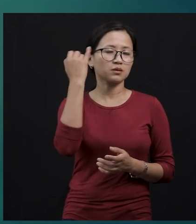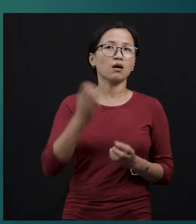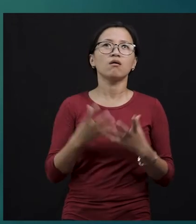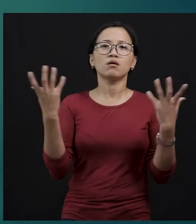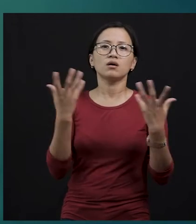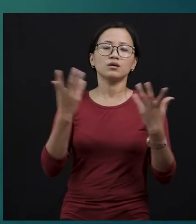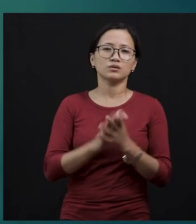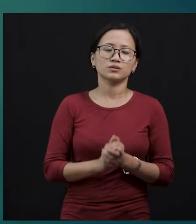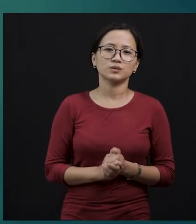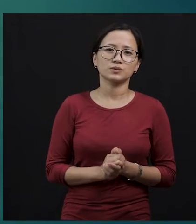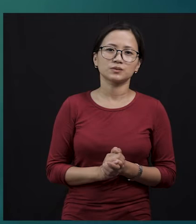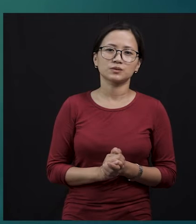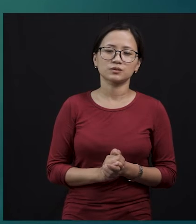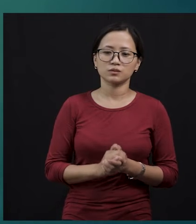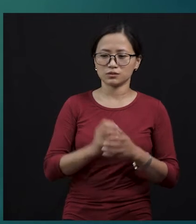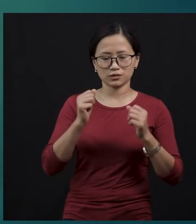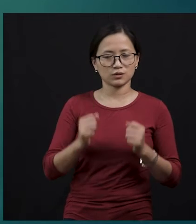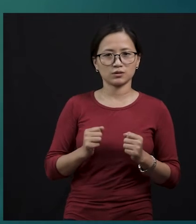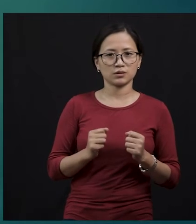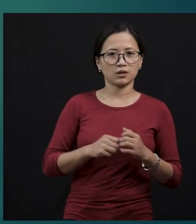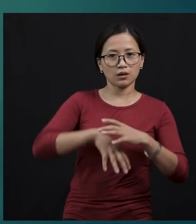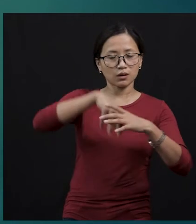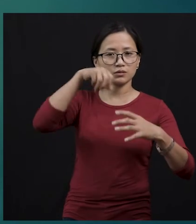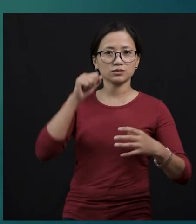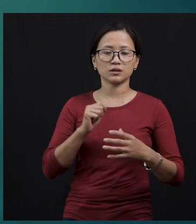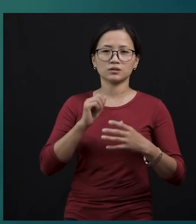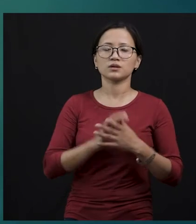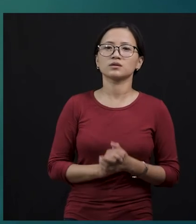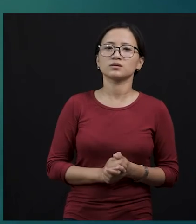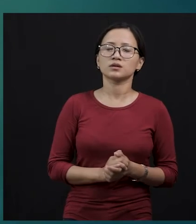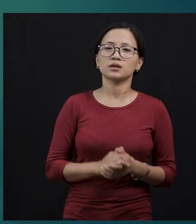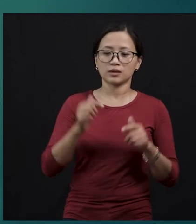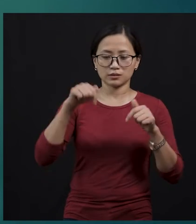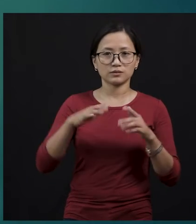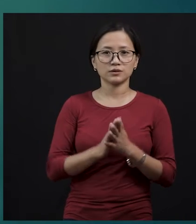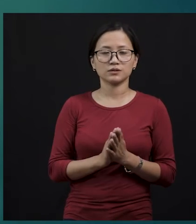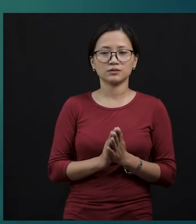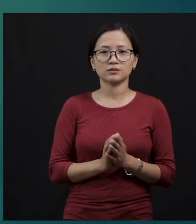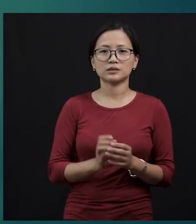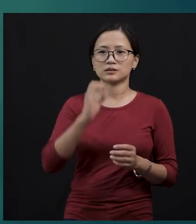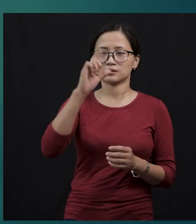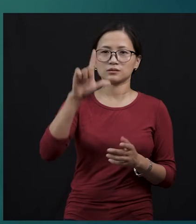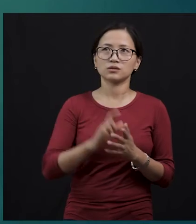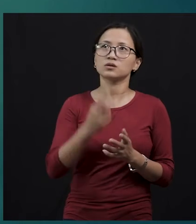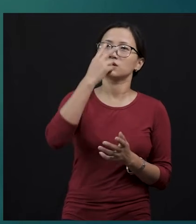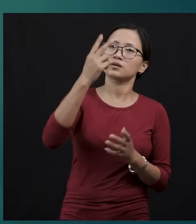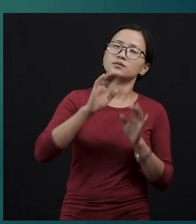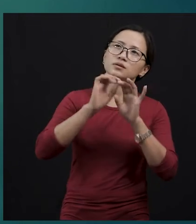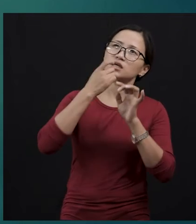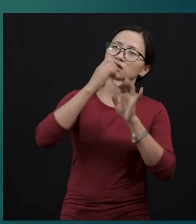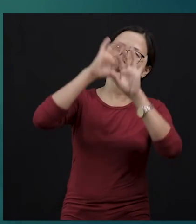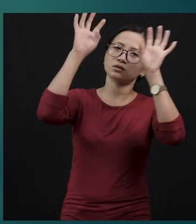how it would be. Or if you're sitting outside and watching this class or attending this class, I want you to look at the cloud